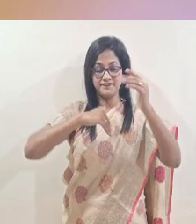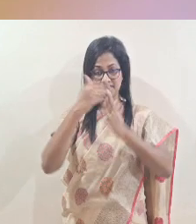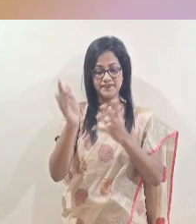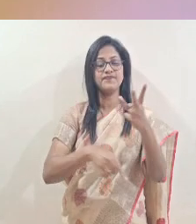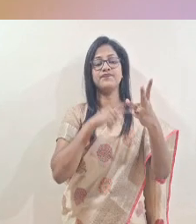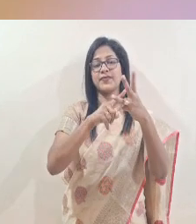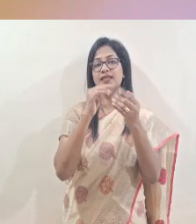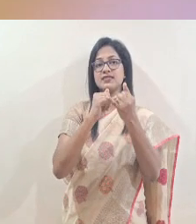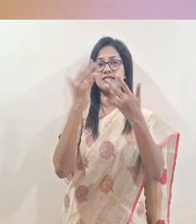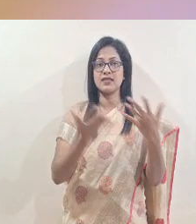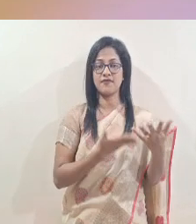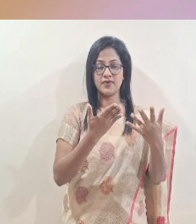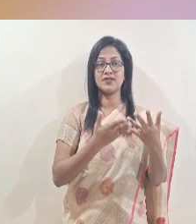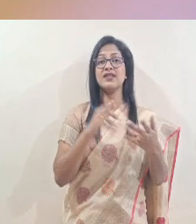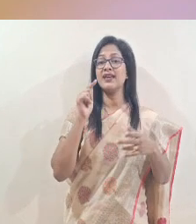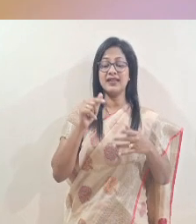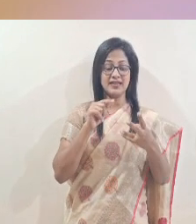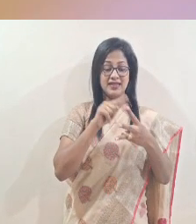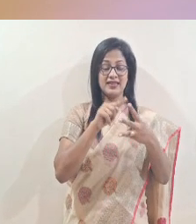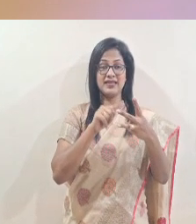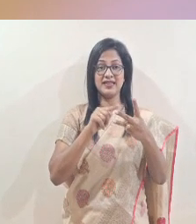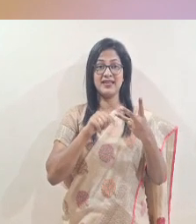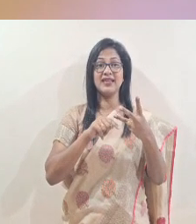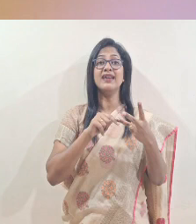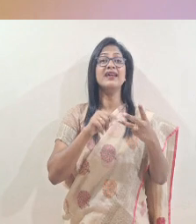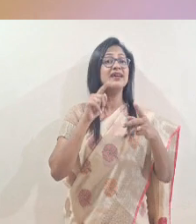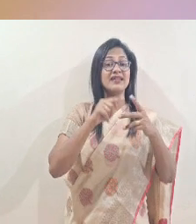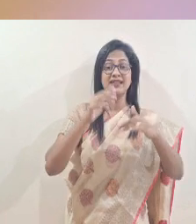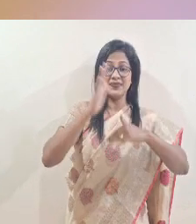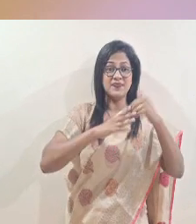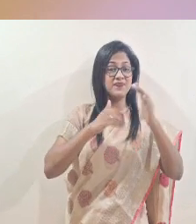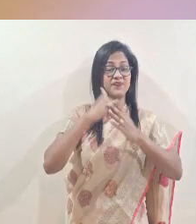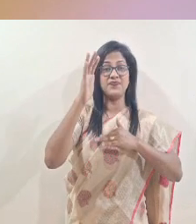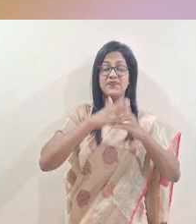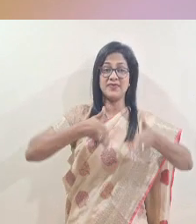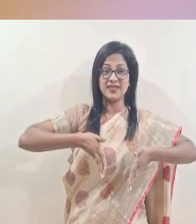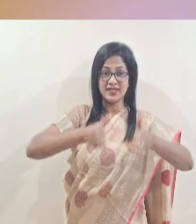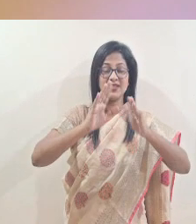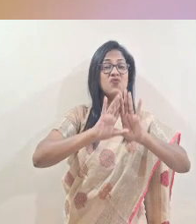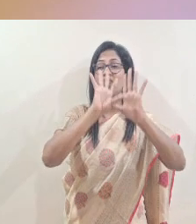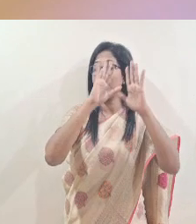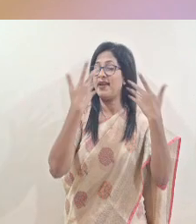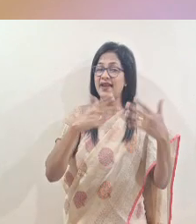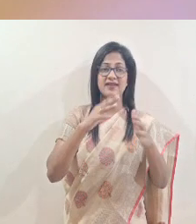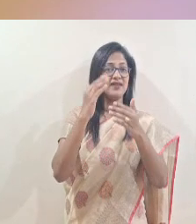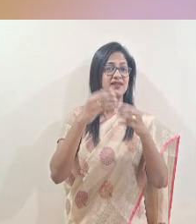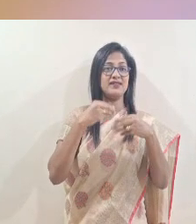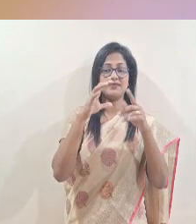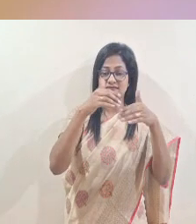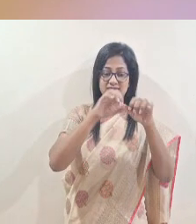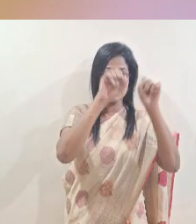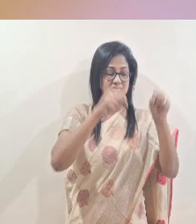services. No system can deliver merely by infrastructure, merely by services. And I believe our